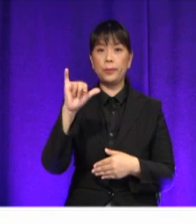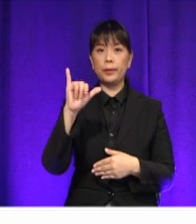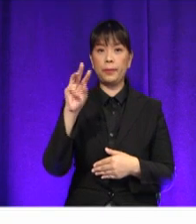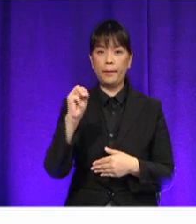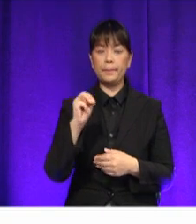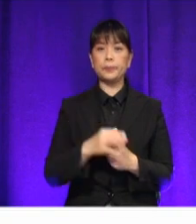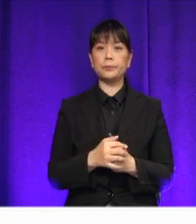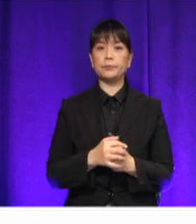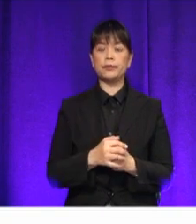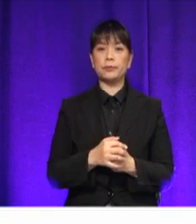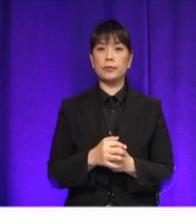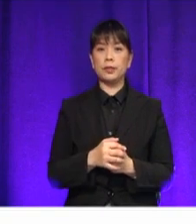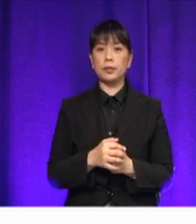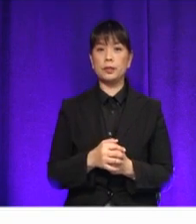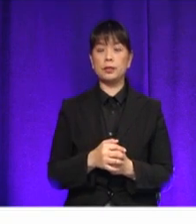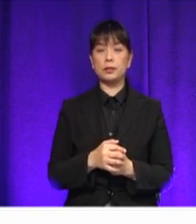school.